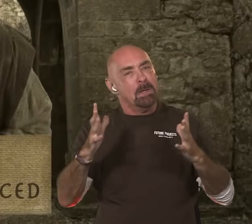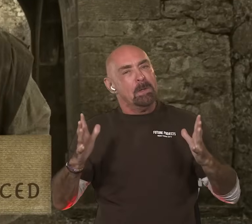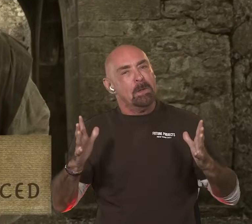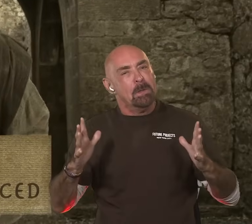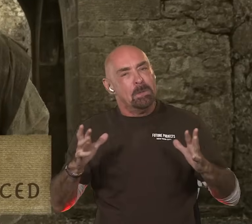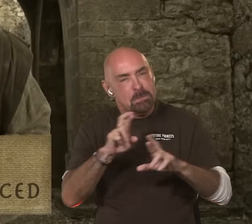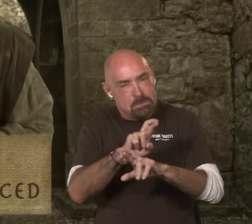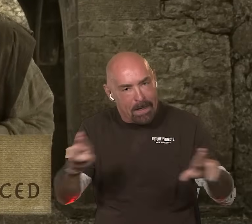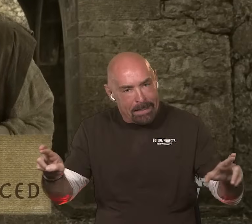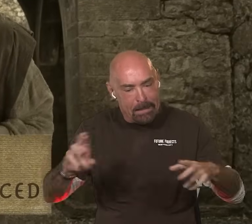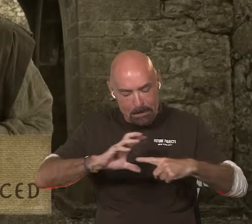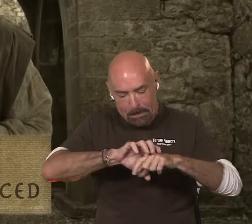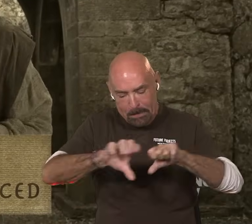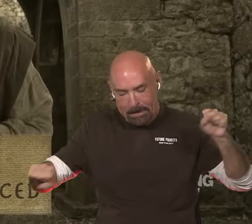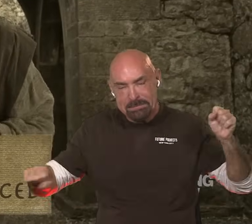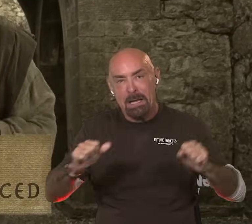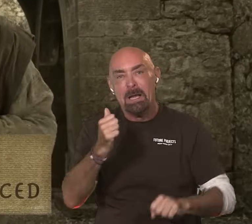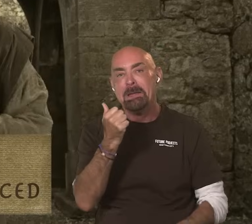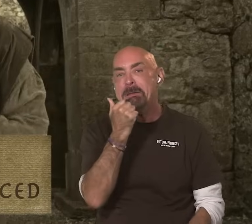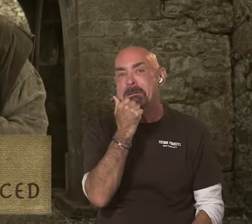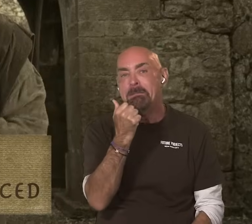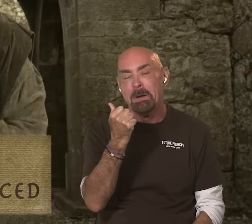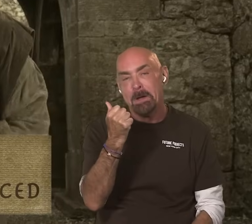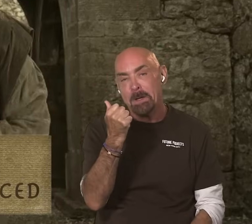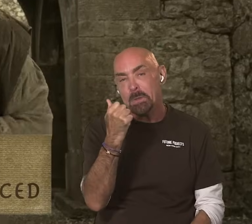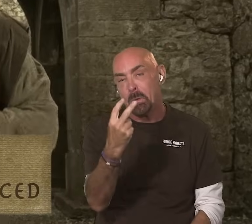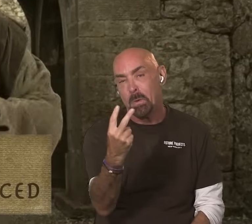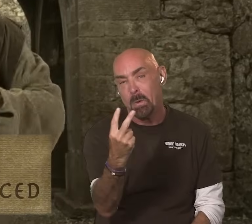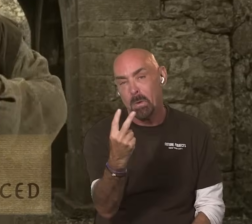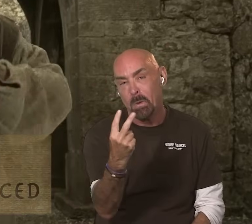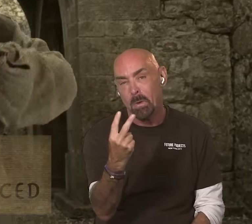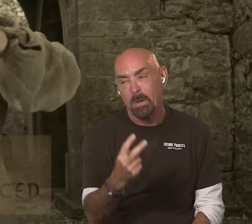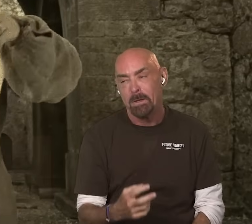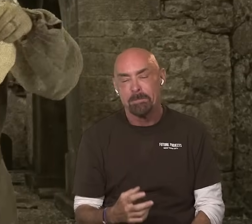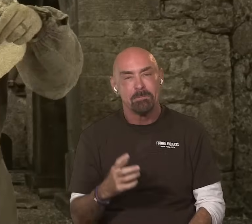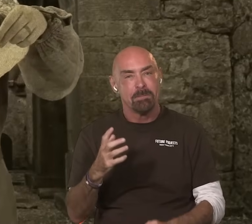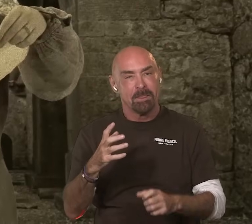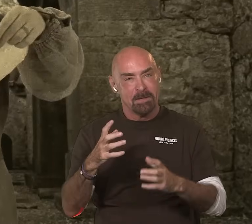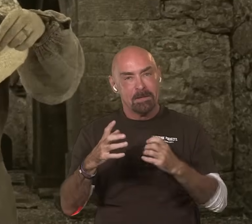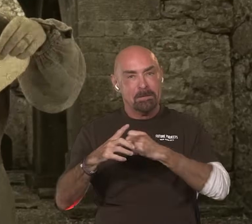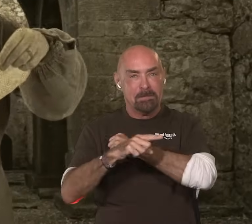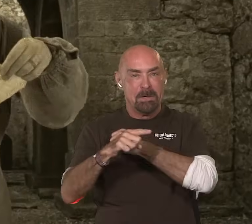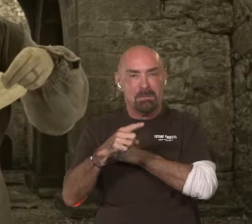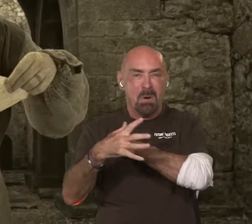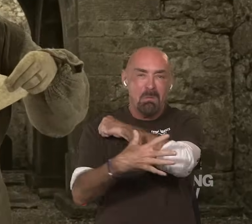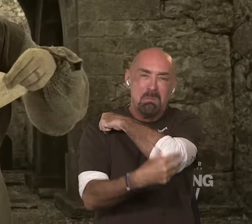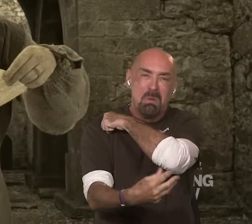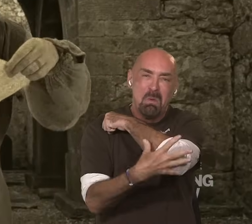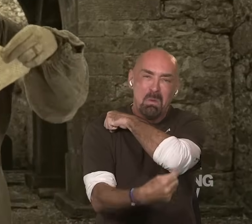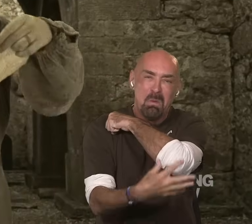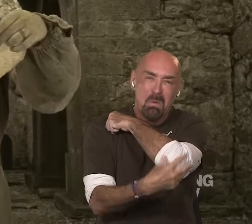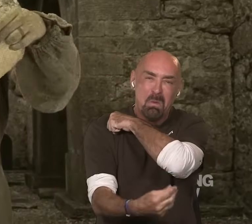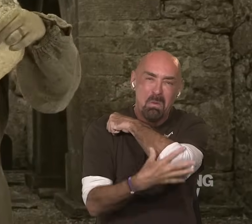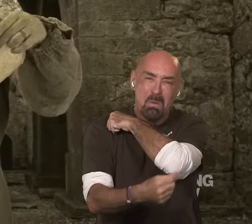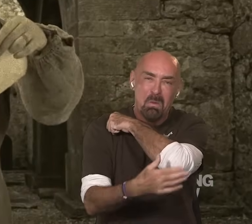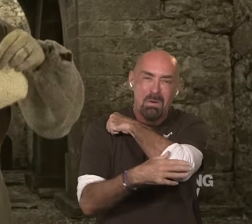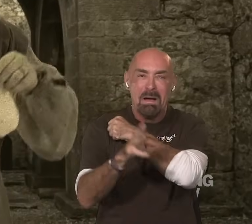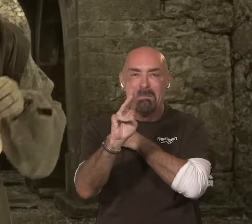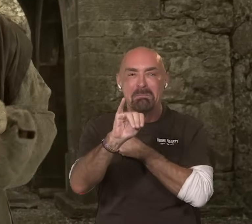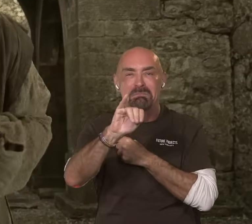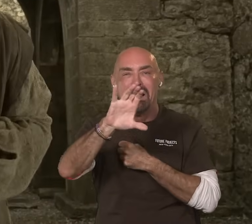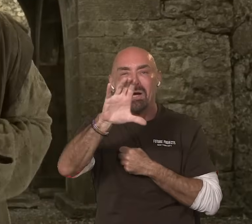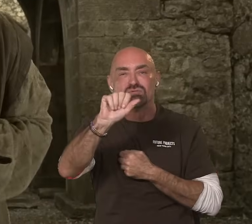thy stools for sticks and pebbles too. Developed by peasants and published